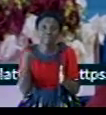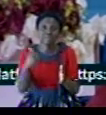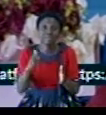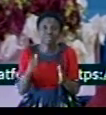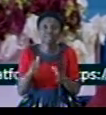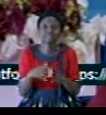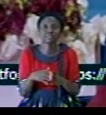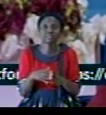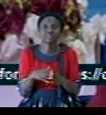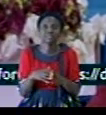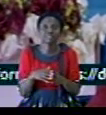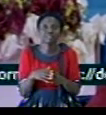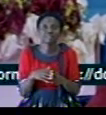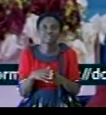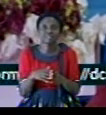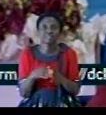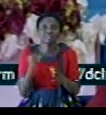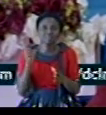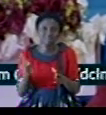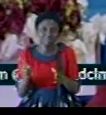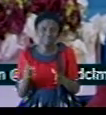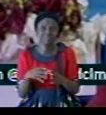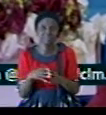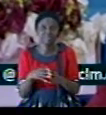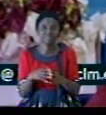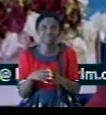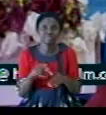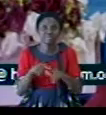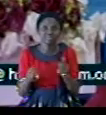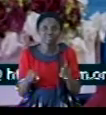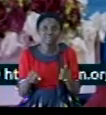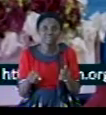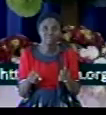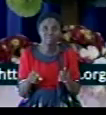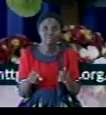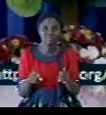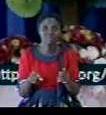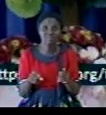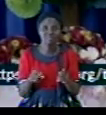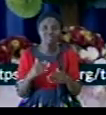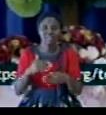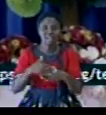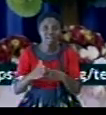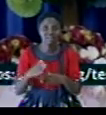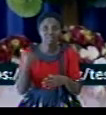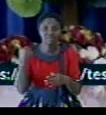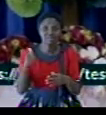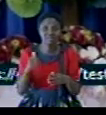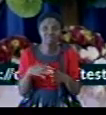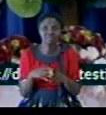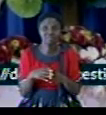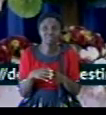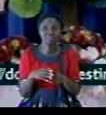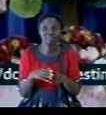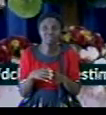o'clock, okay, I didn't say anything. But after 10, we have they serve us our